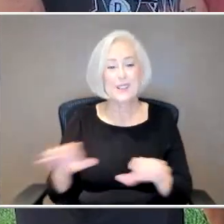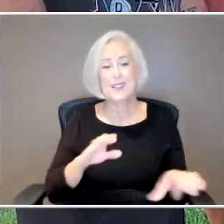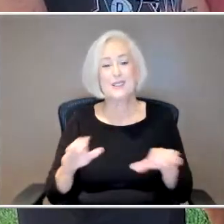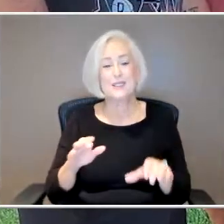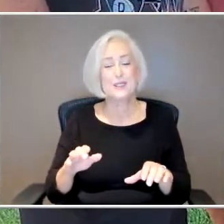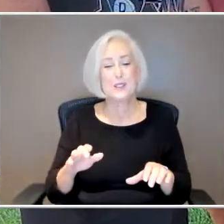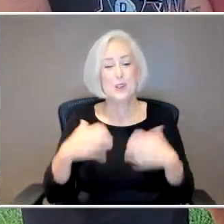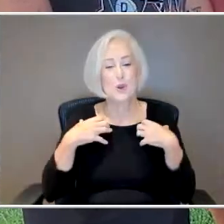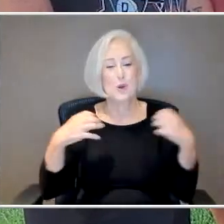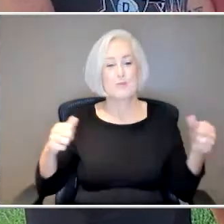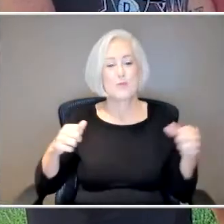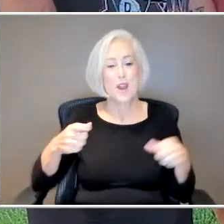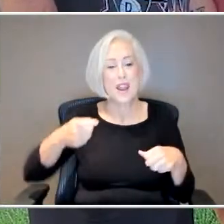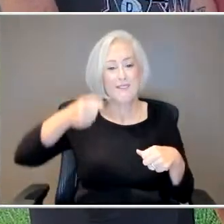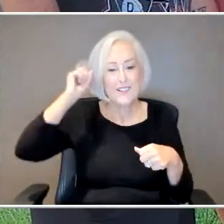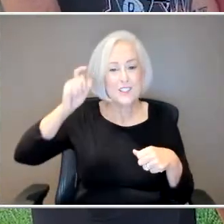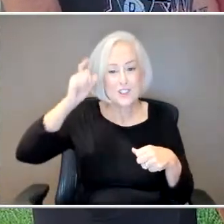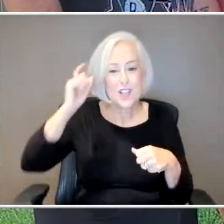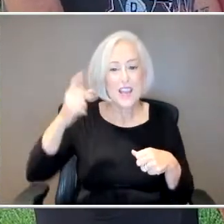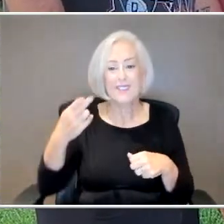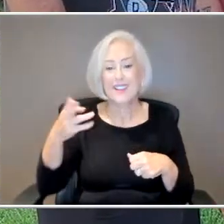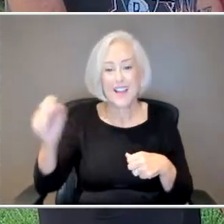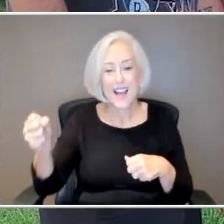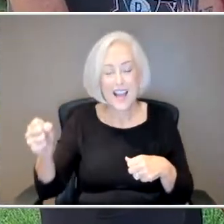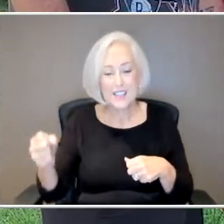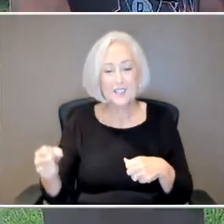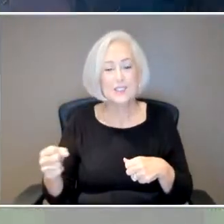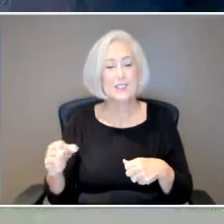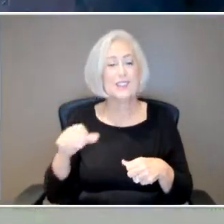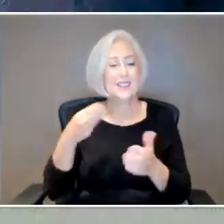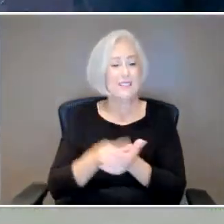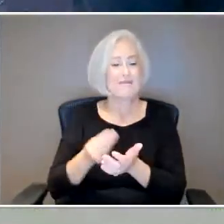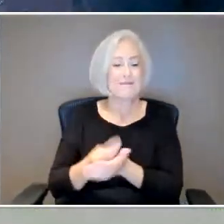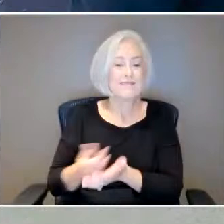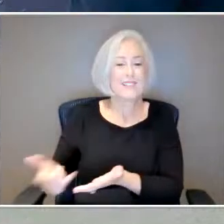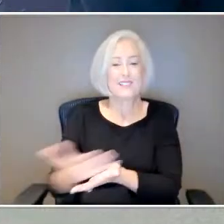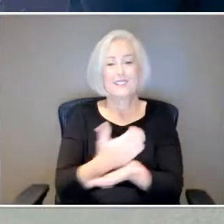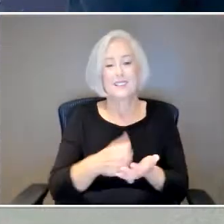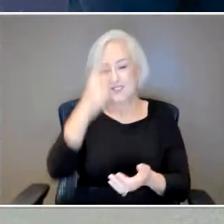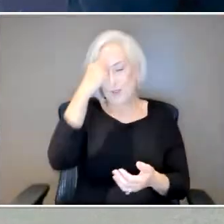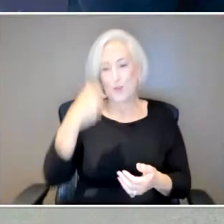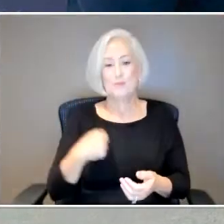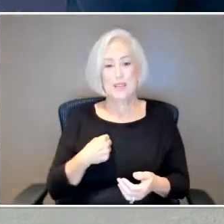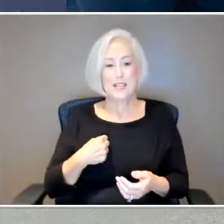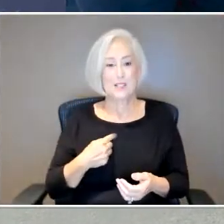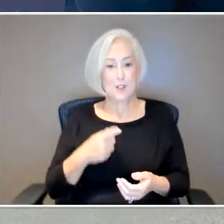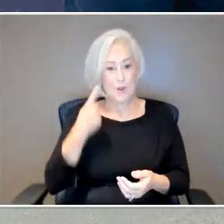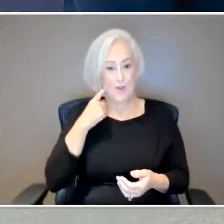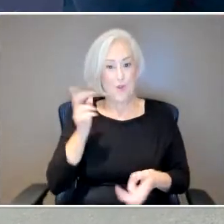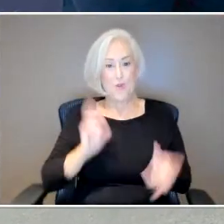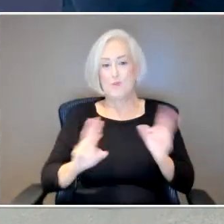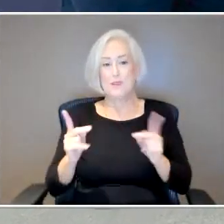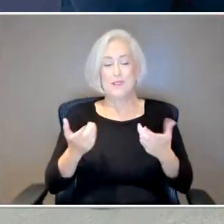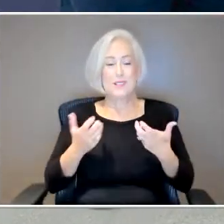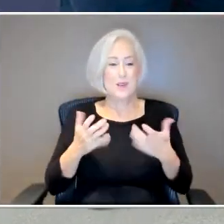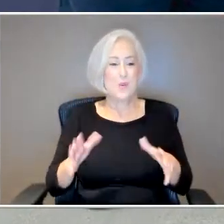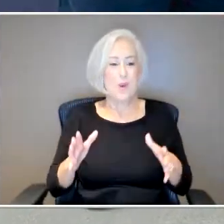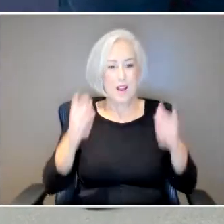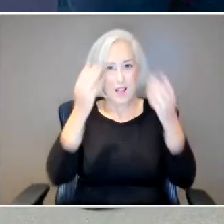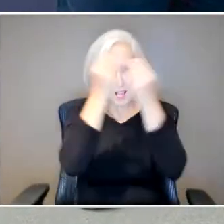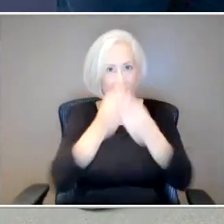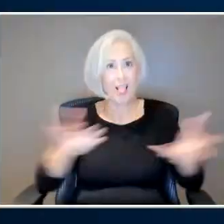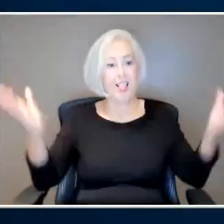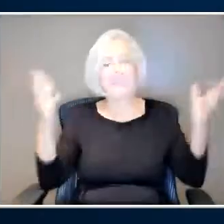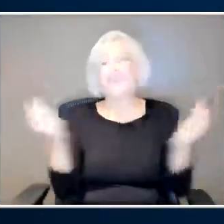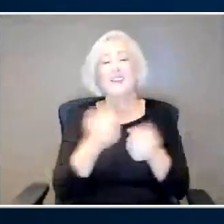done fundraisers for me. So for somebody that wanted to keep it low key and not know anything, it's just kind of good luck. It's kind of blown up. But the community's